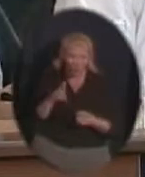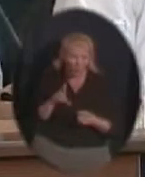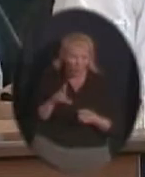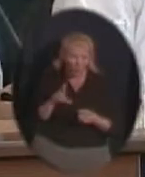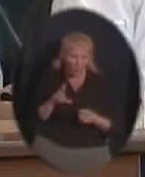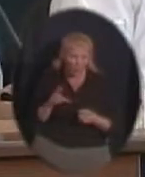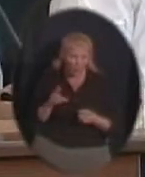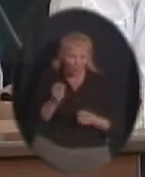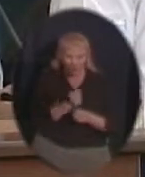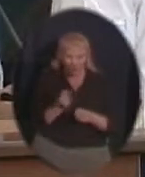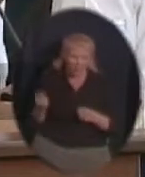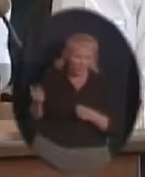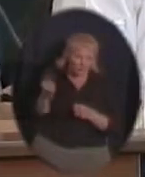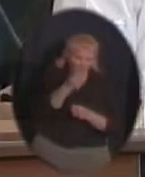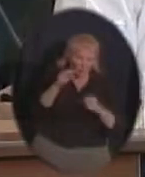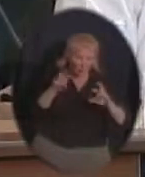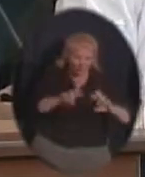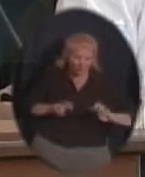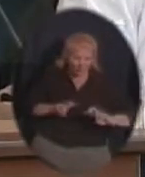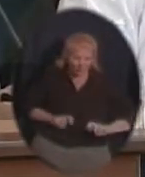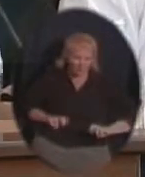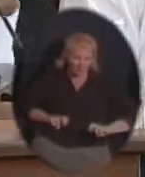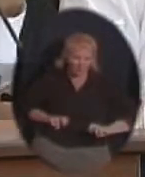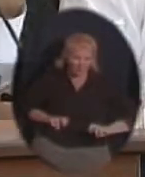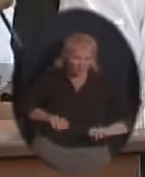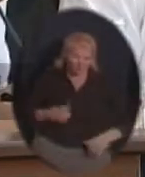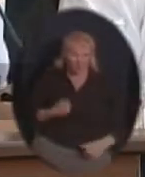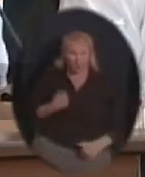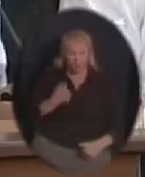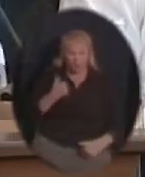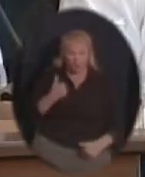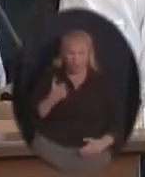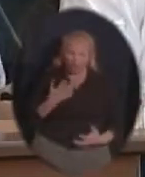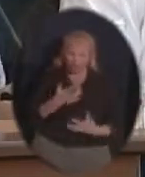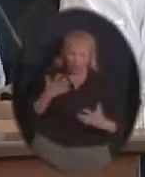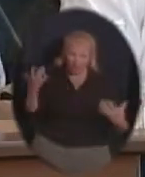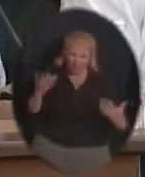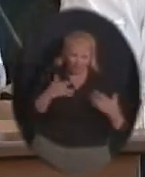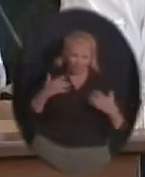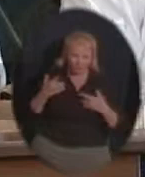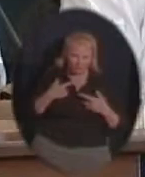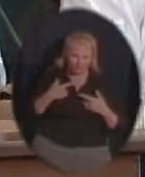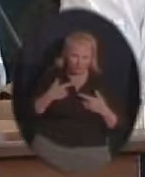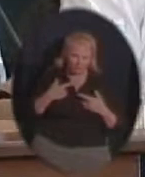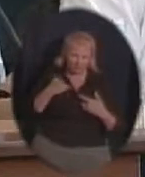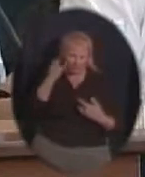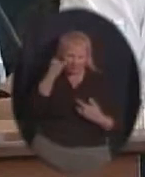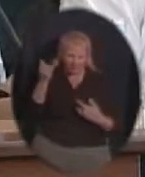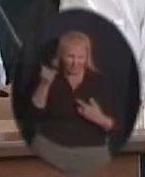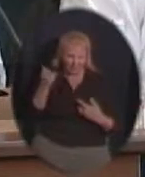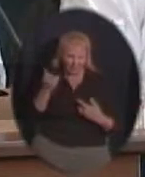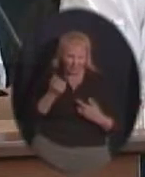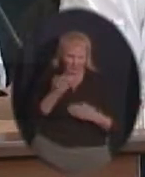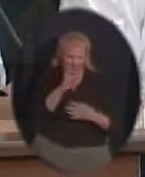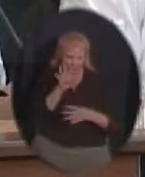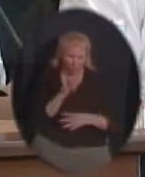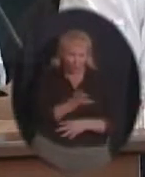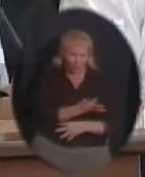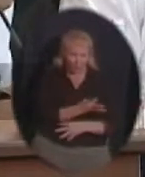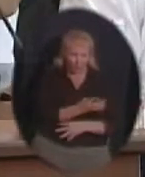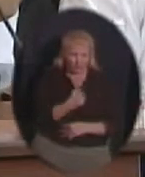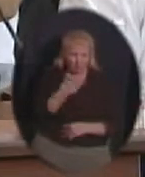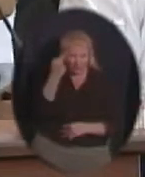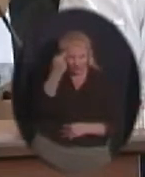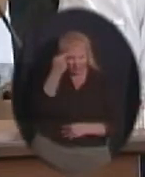So by turning around and I have grave concerns, but by turning around and walking away from it, I think that